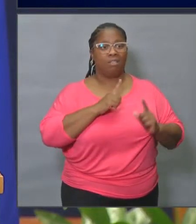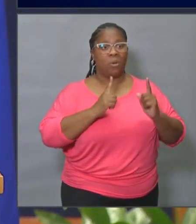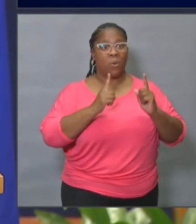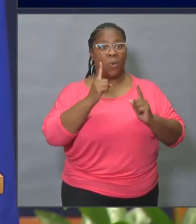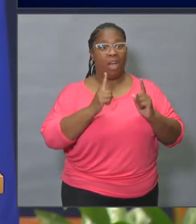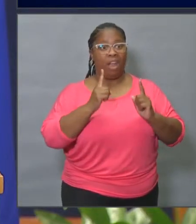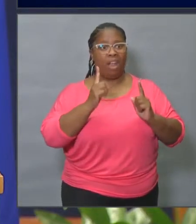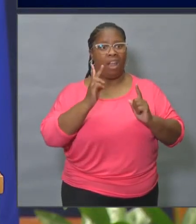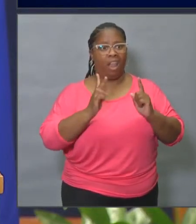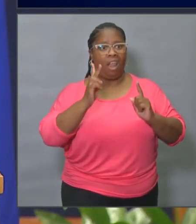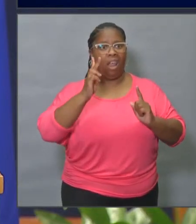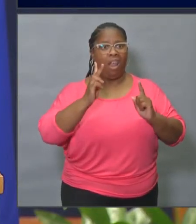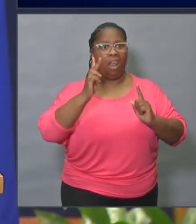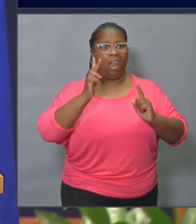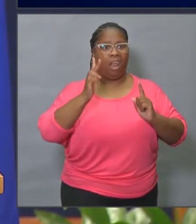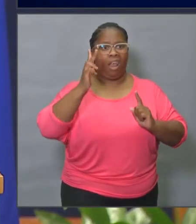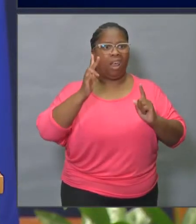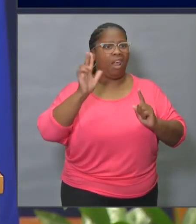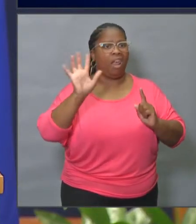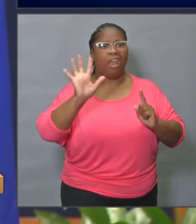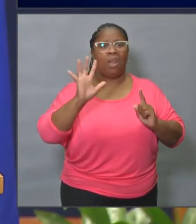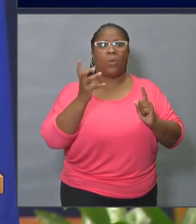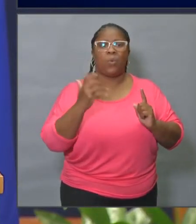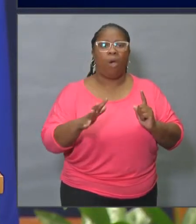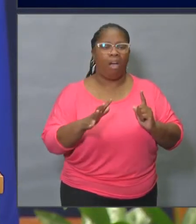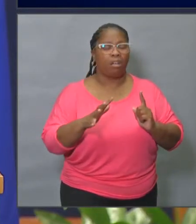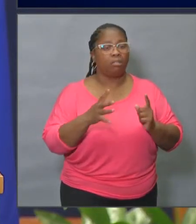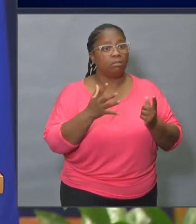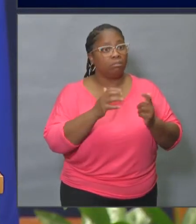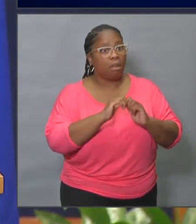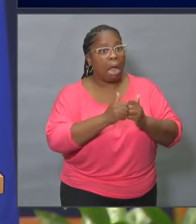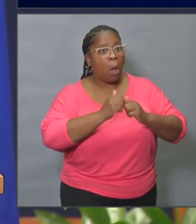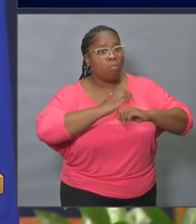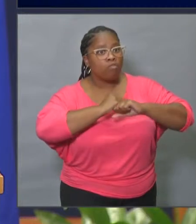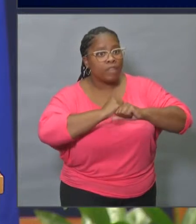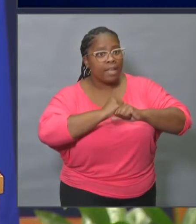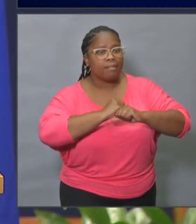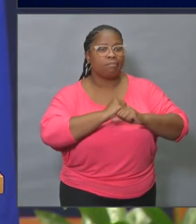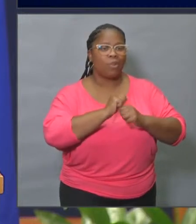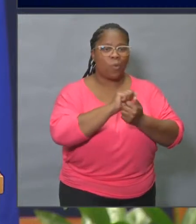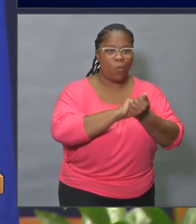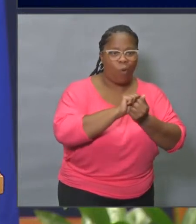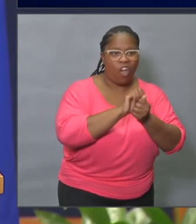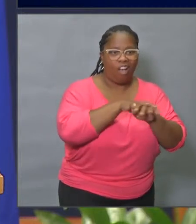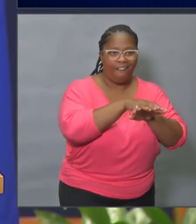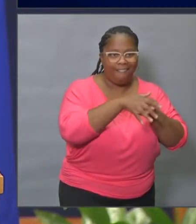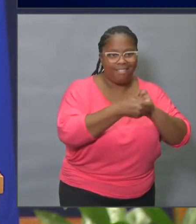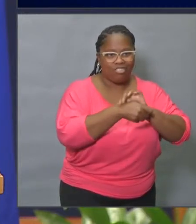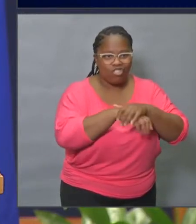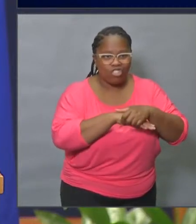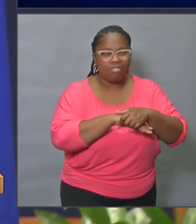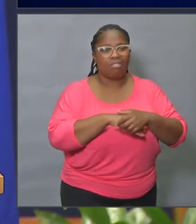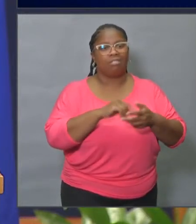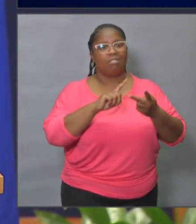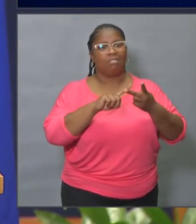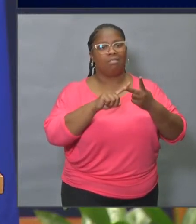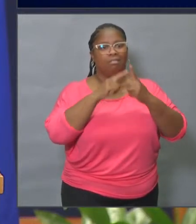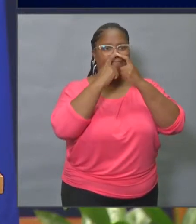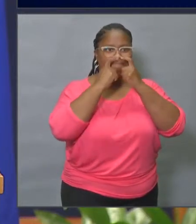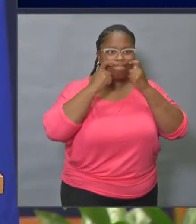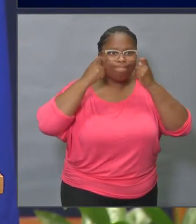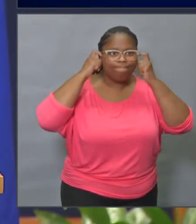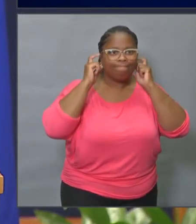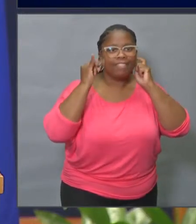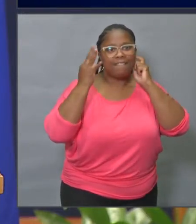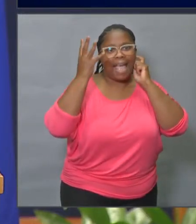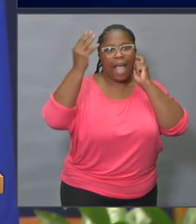to increase. This includes the basics: washing hands, cloth face coverings when you go outside or around others that aren't in